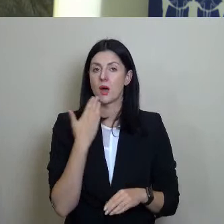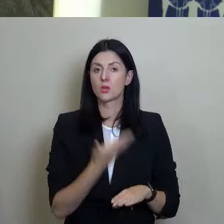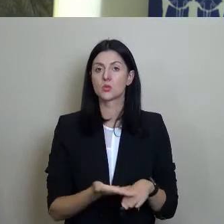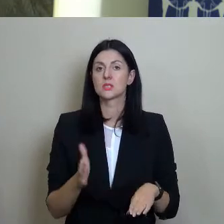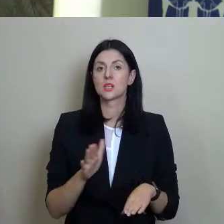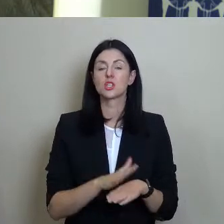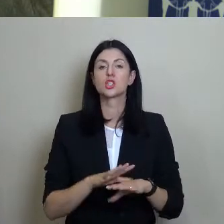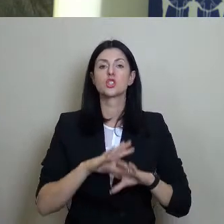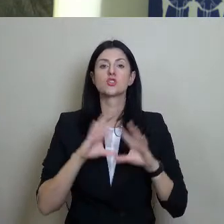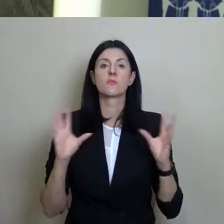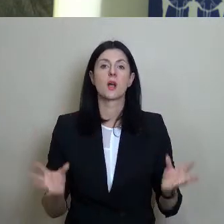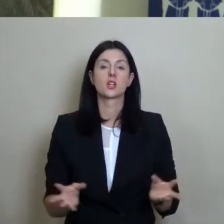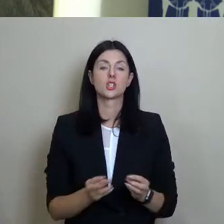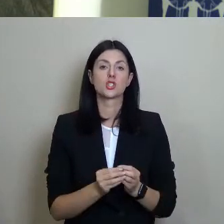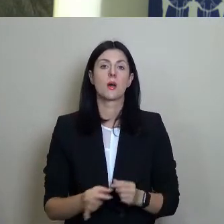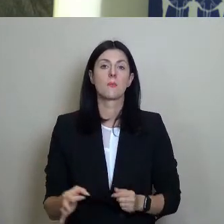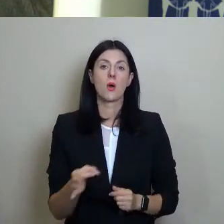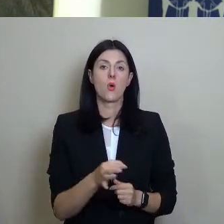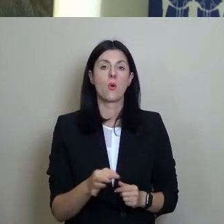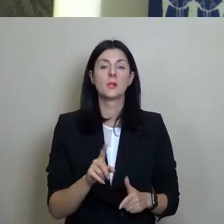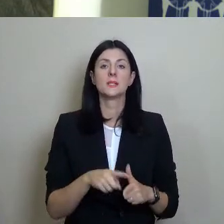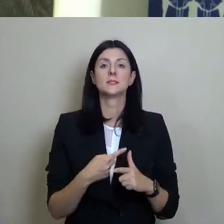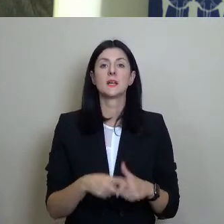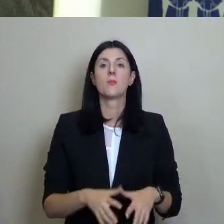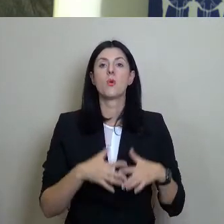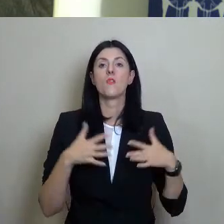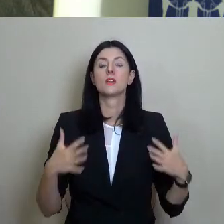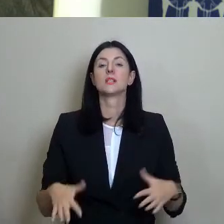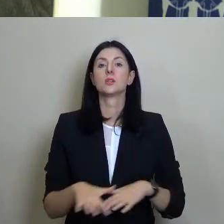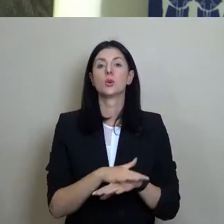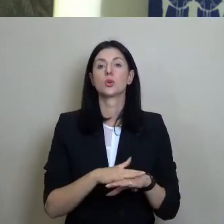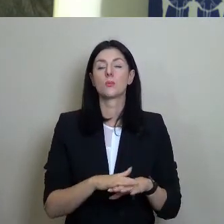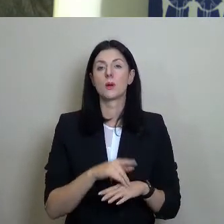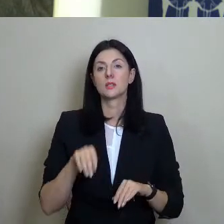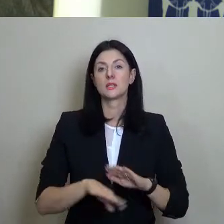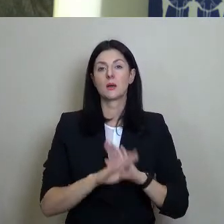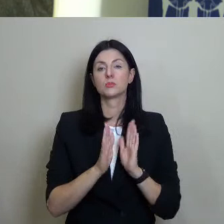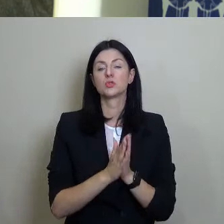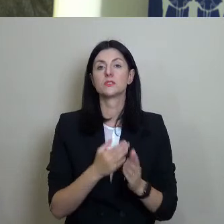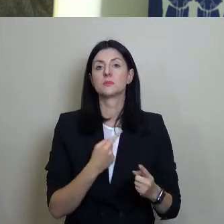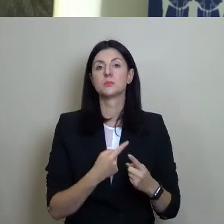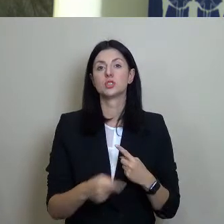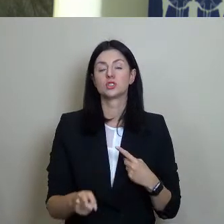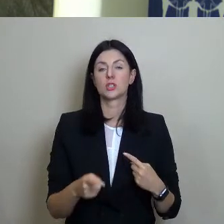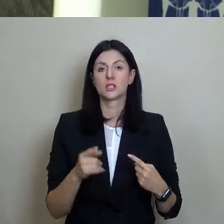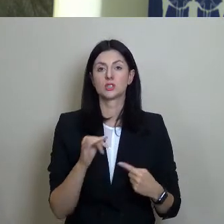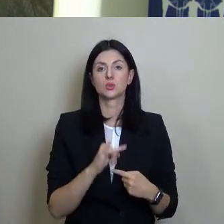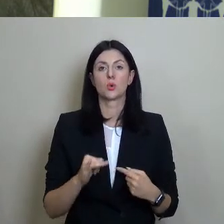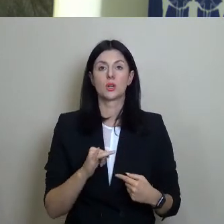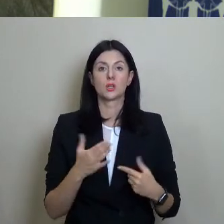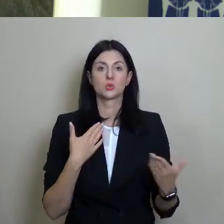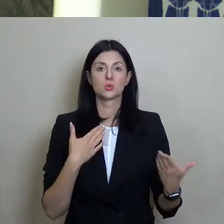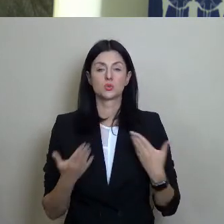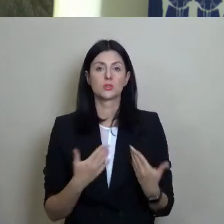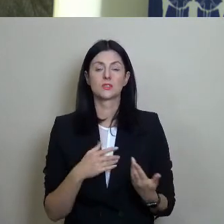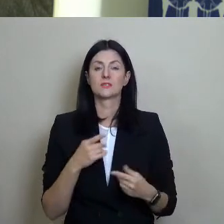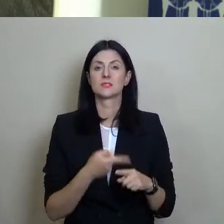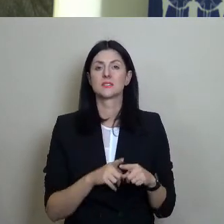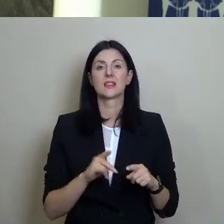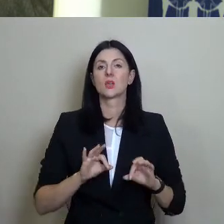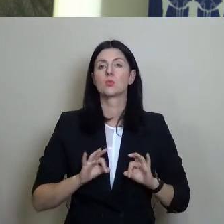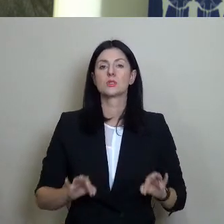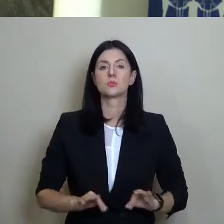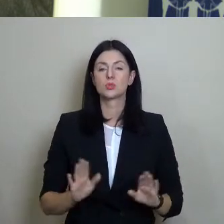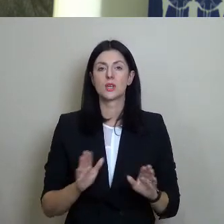are more difficult to win 1, 2, or 10 votes in comparison with the oblast, because the relations are different